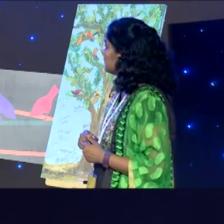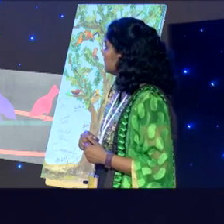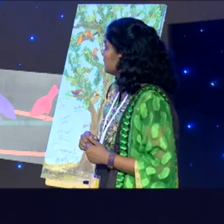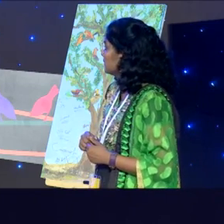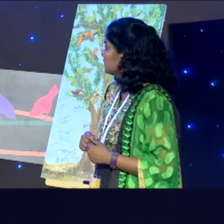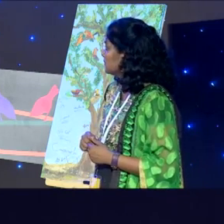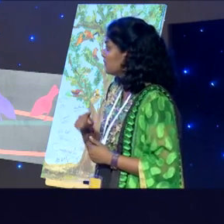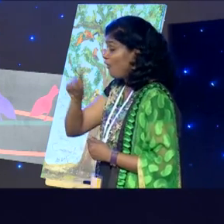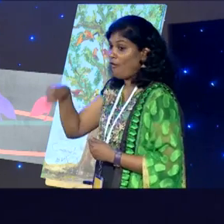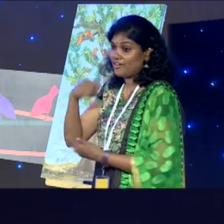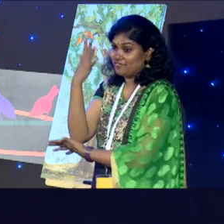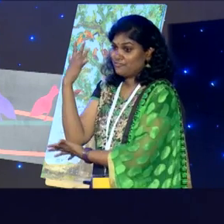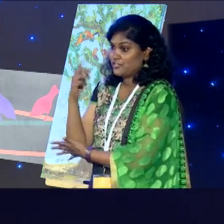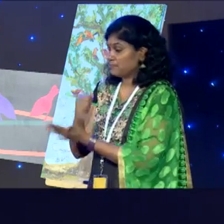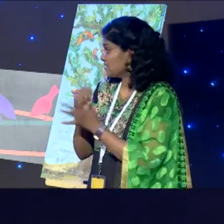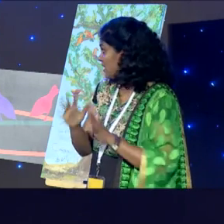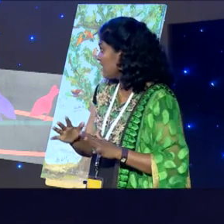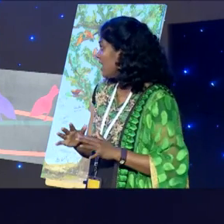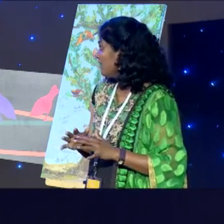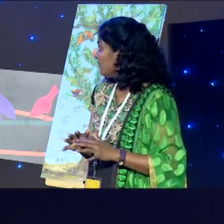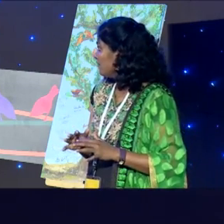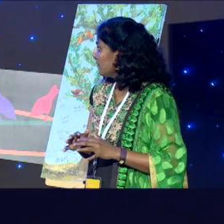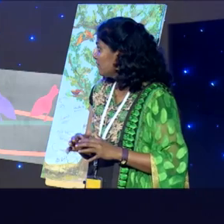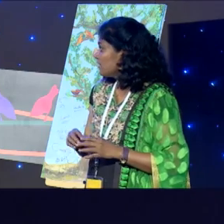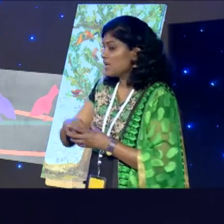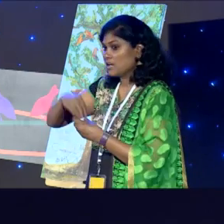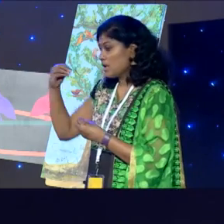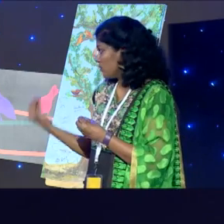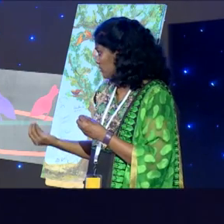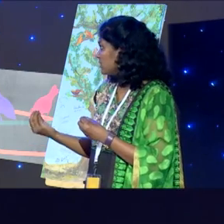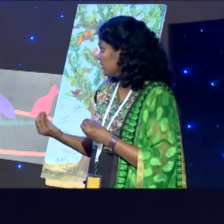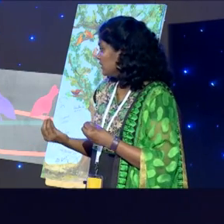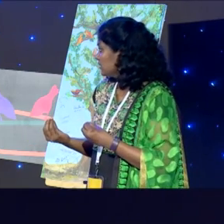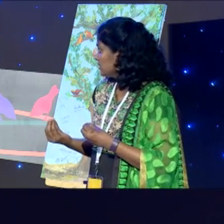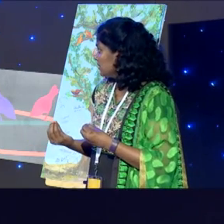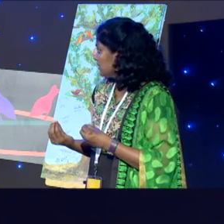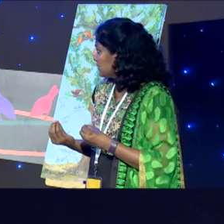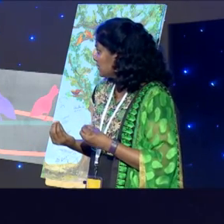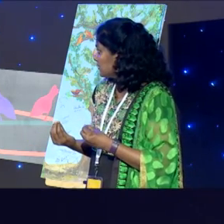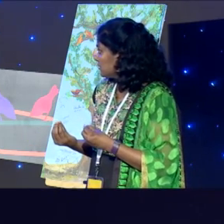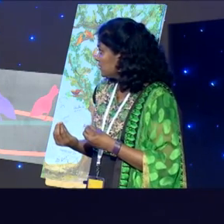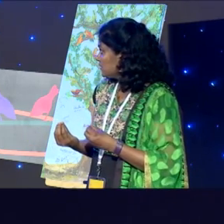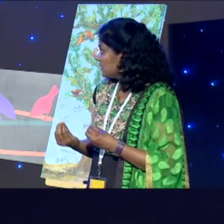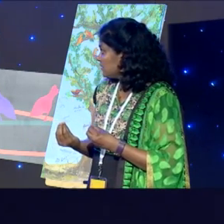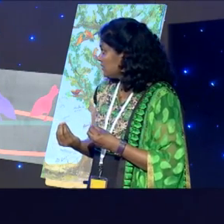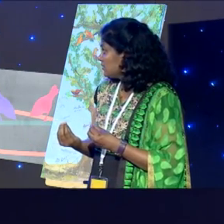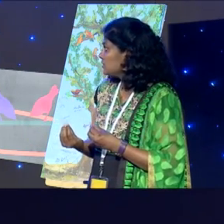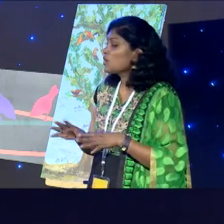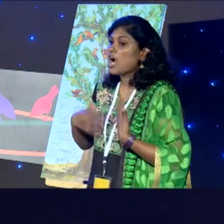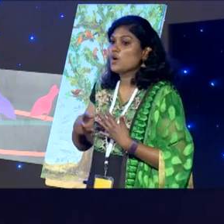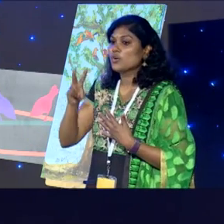all our forests have people living inside and outside it. And these people are either affected by